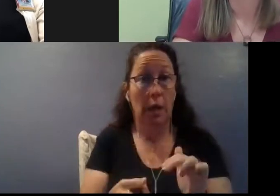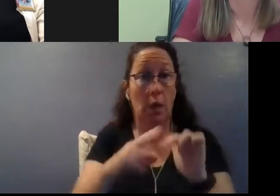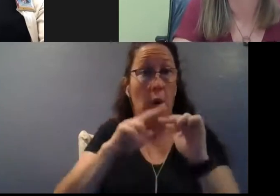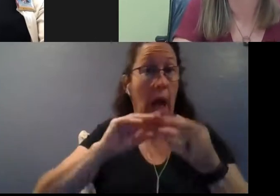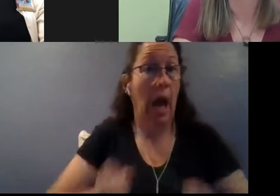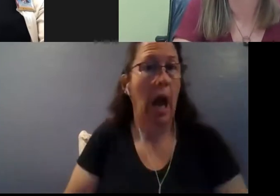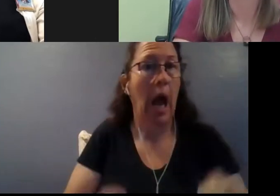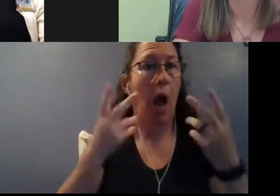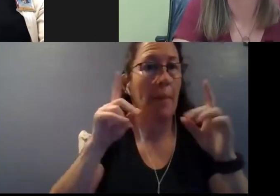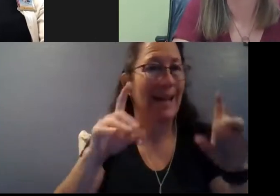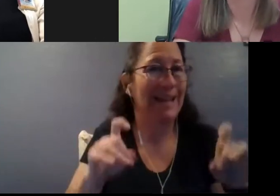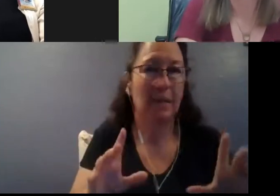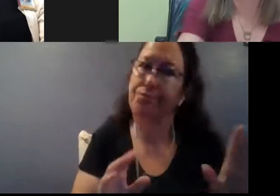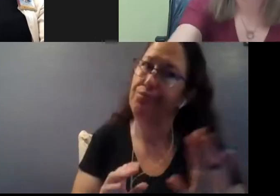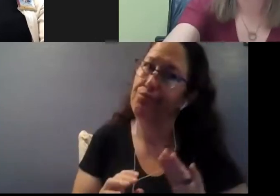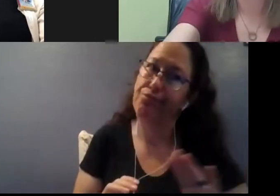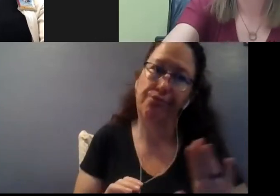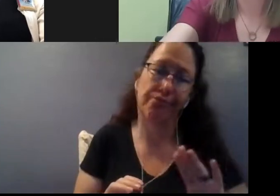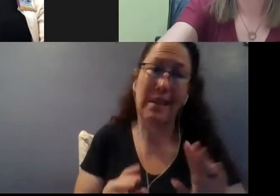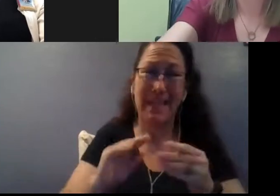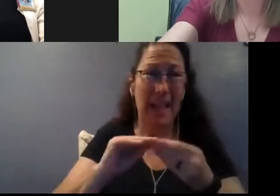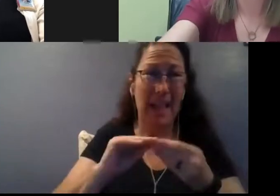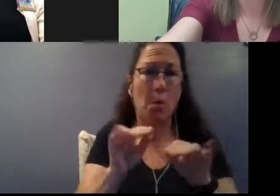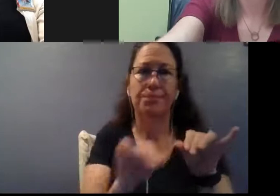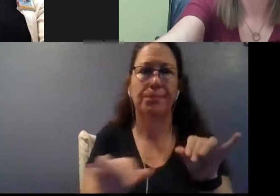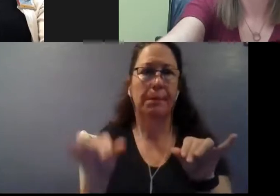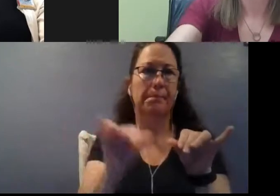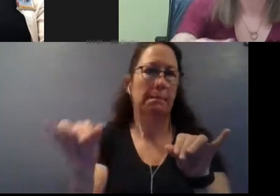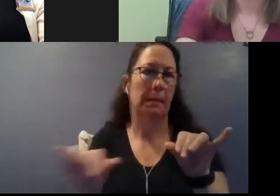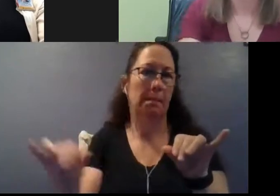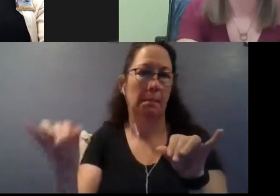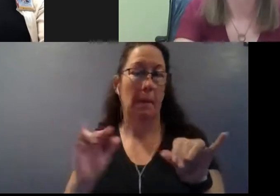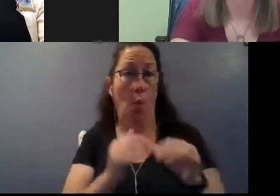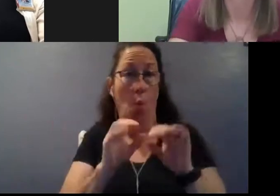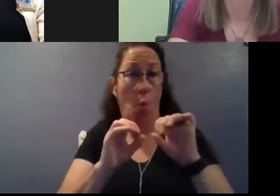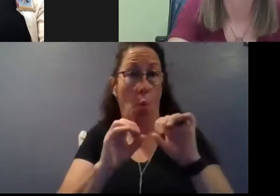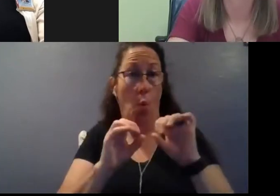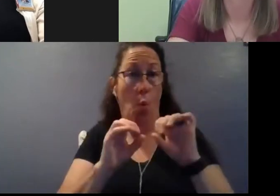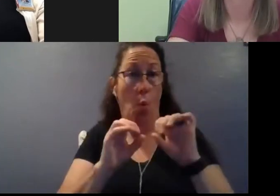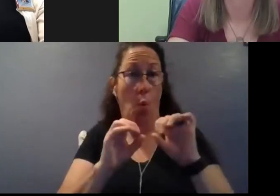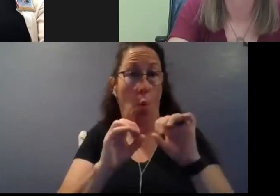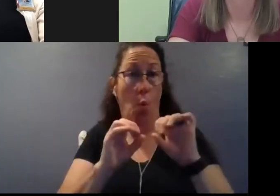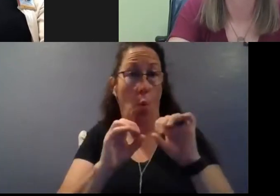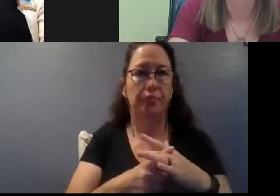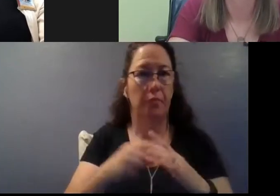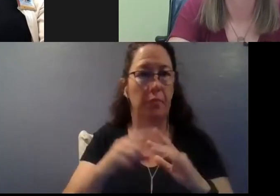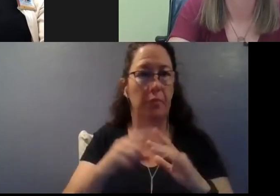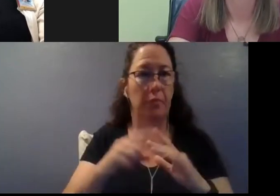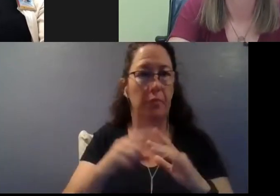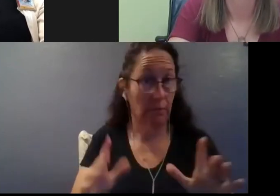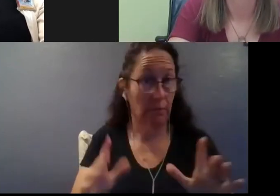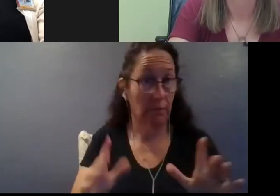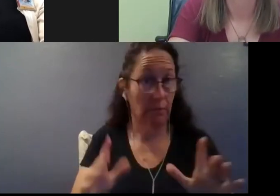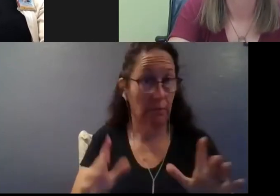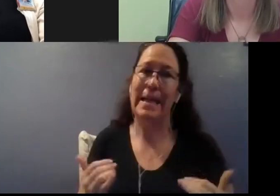number of tests being performed. That number has remained consistent for our organization since we started testing months ago. We are,